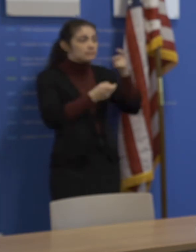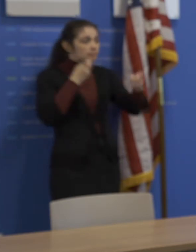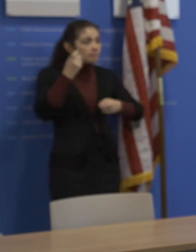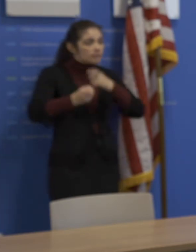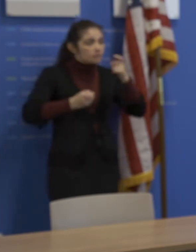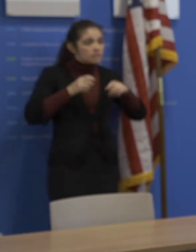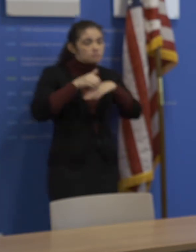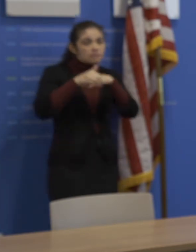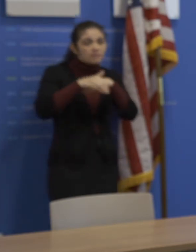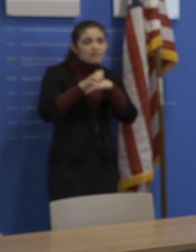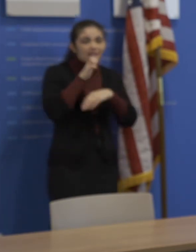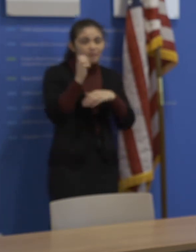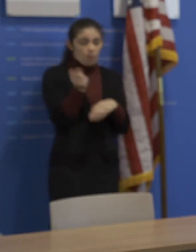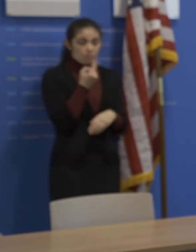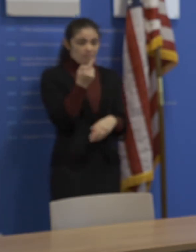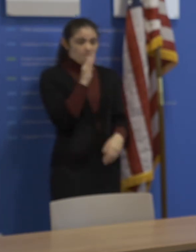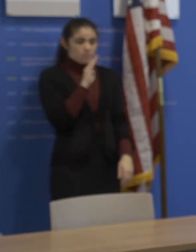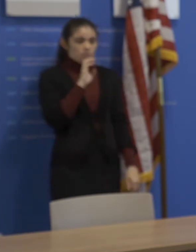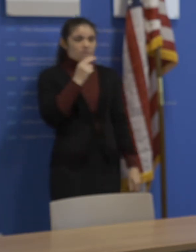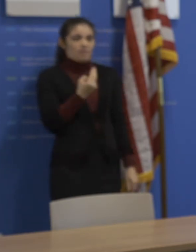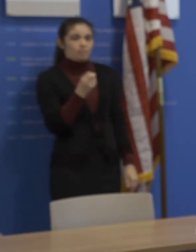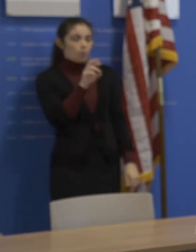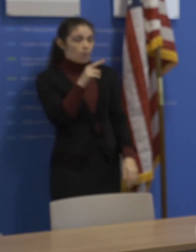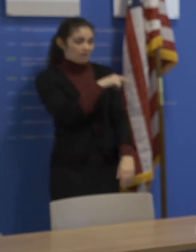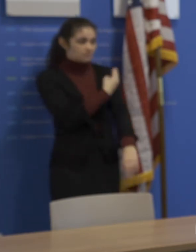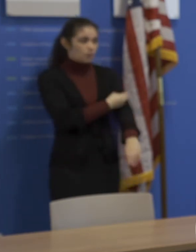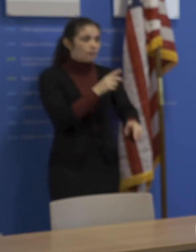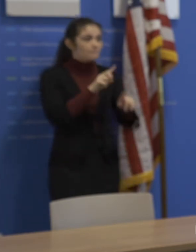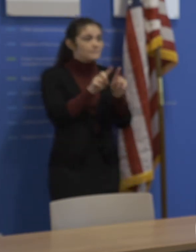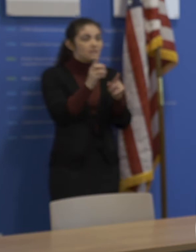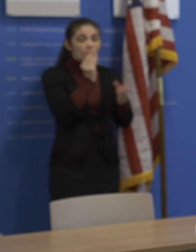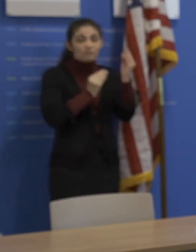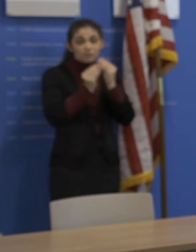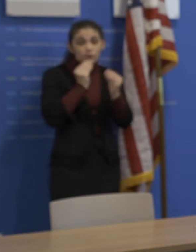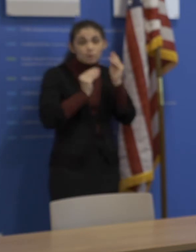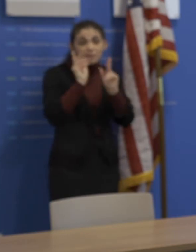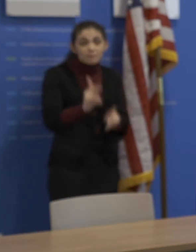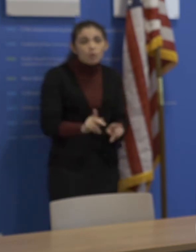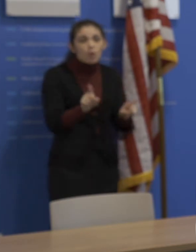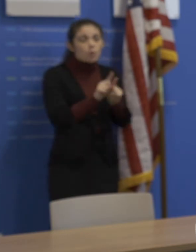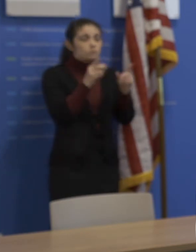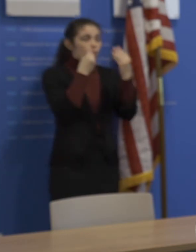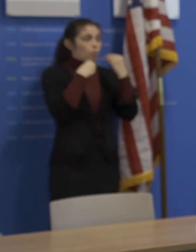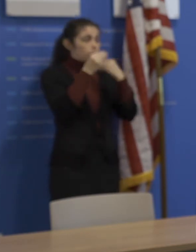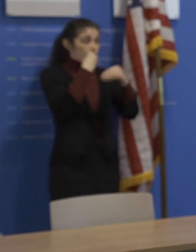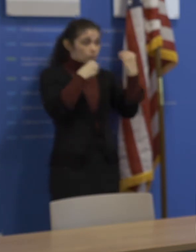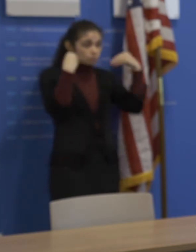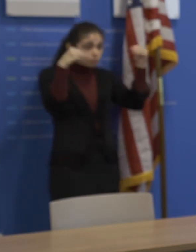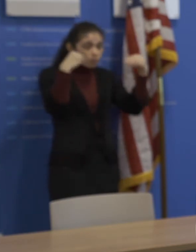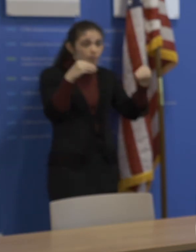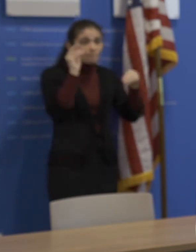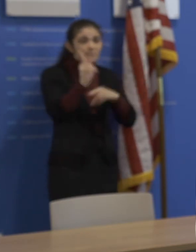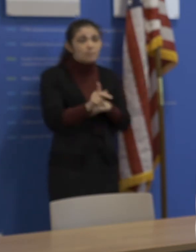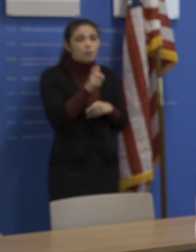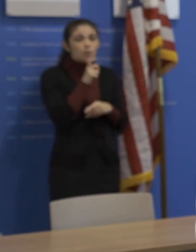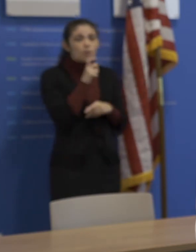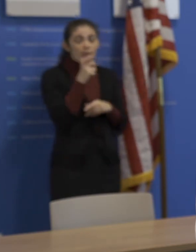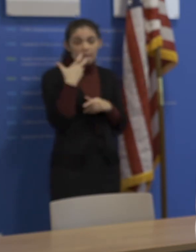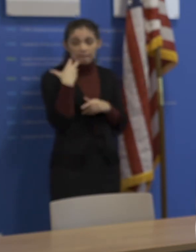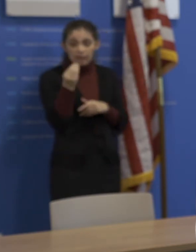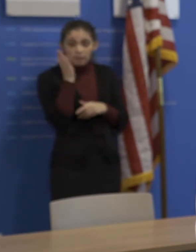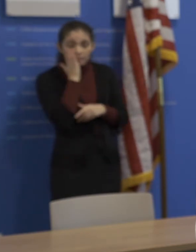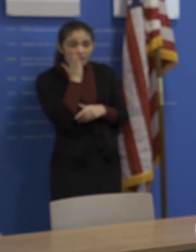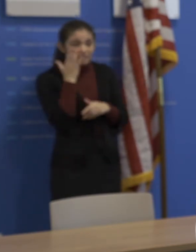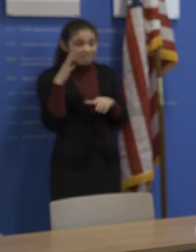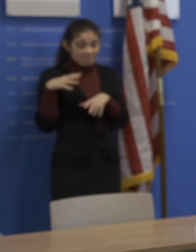supplies, not just here to the Board of Health or to our hospitals, but to our food service providers, to our grocery stores. Those are folks who are getting out of bed,